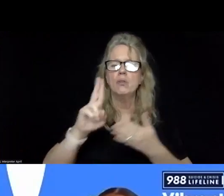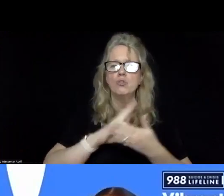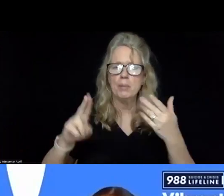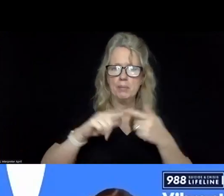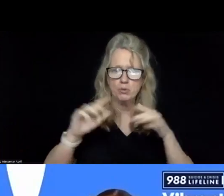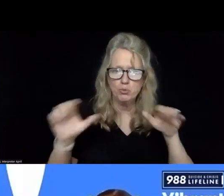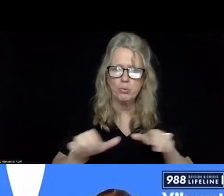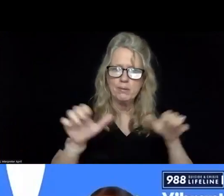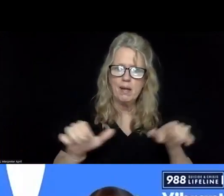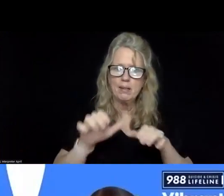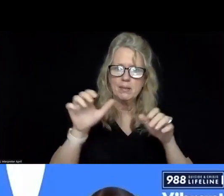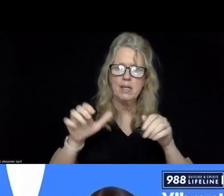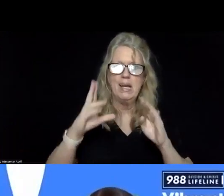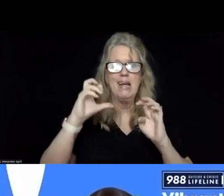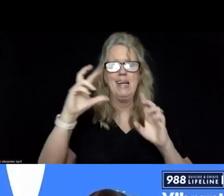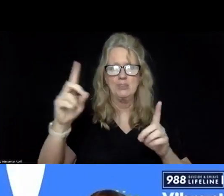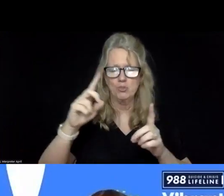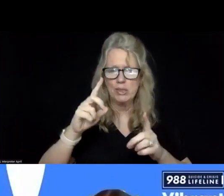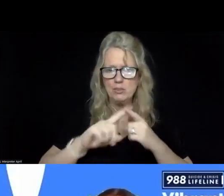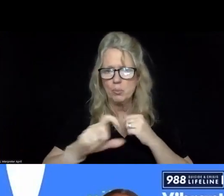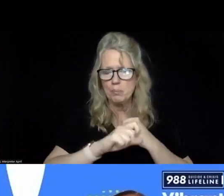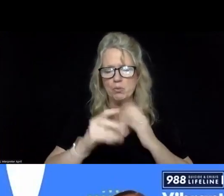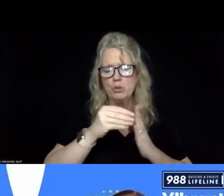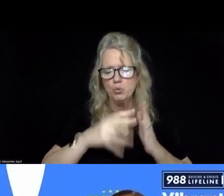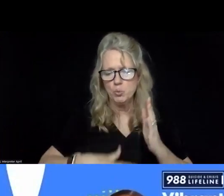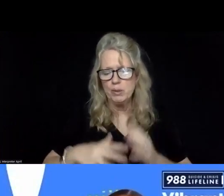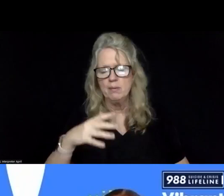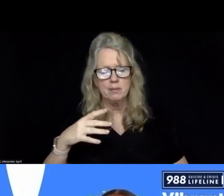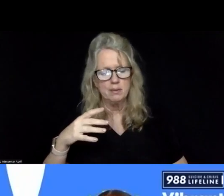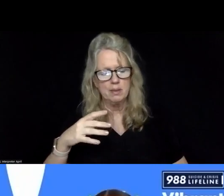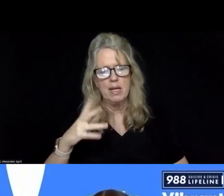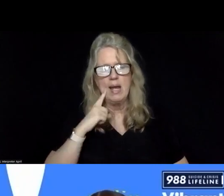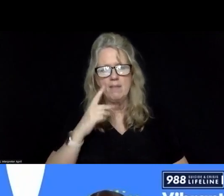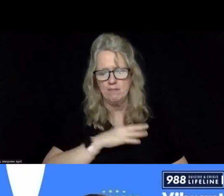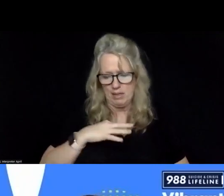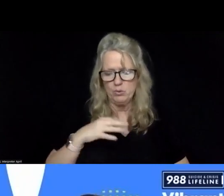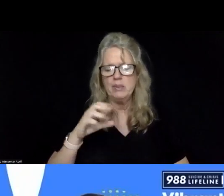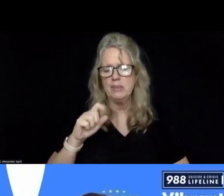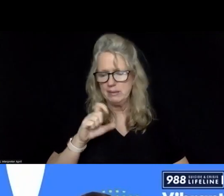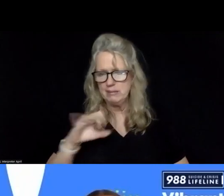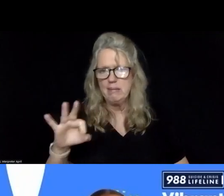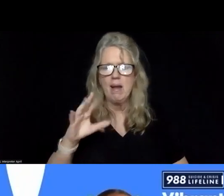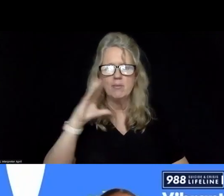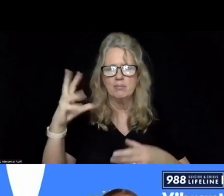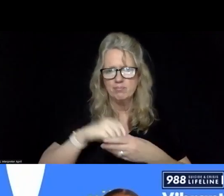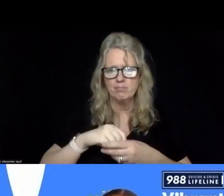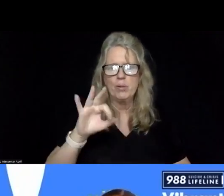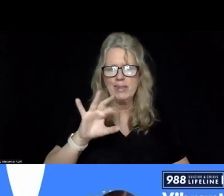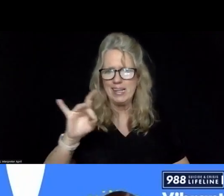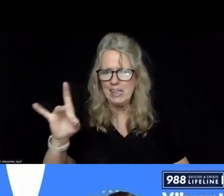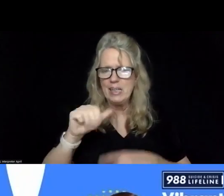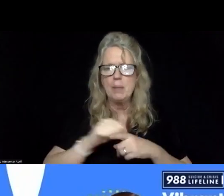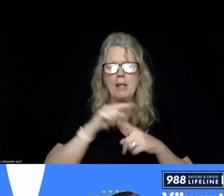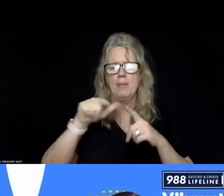conduct educational campaigns targeting students, faculty and staff for awareness around 988. The